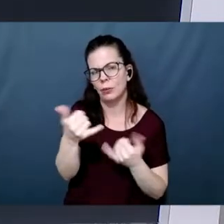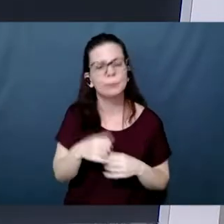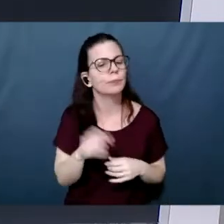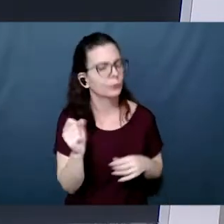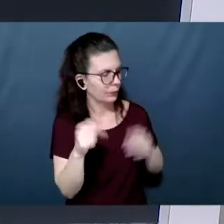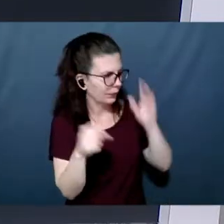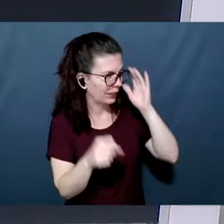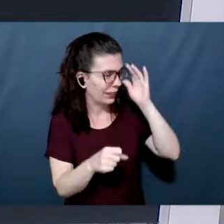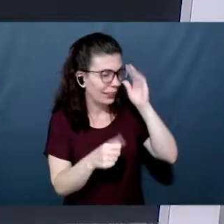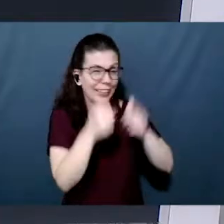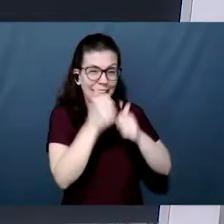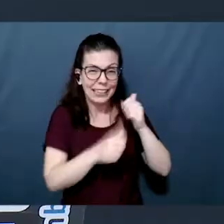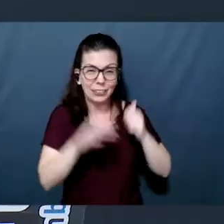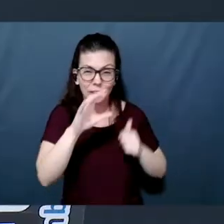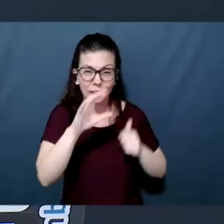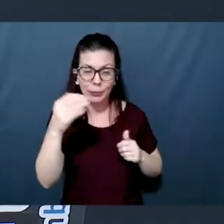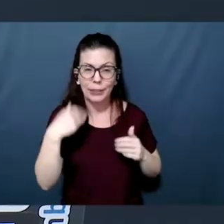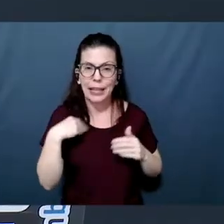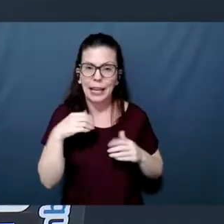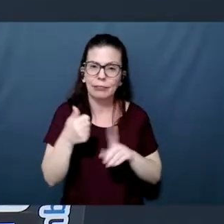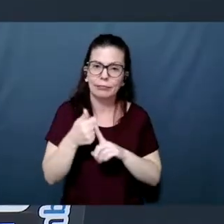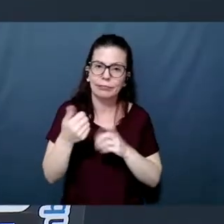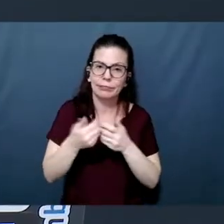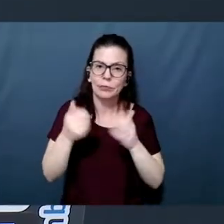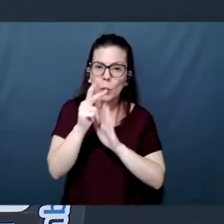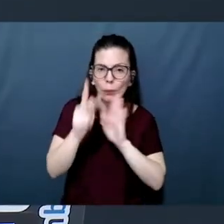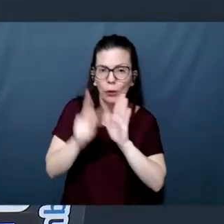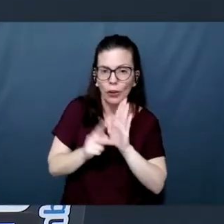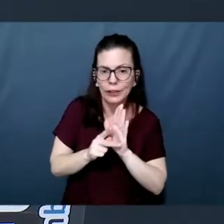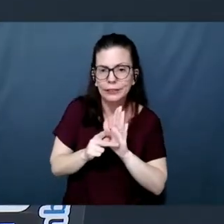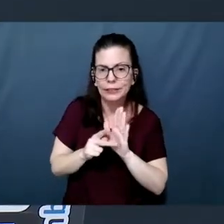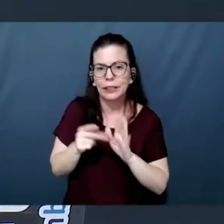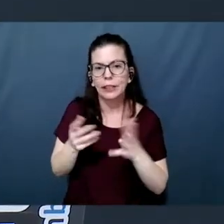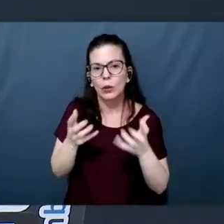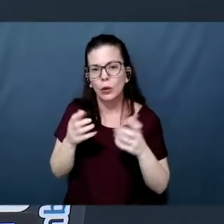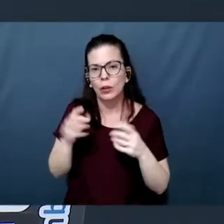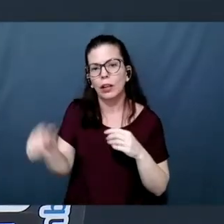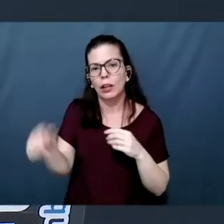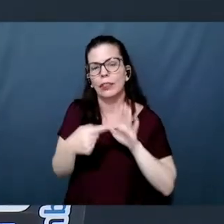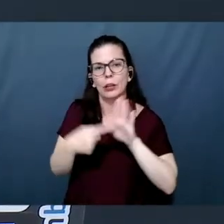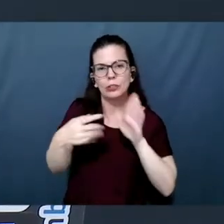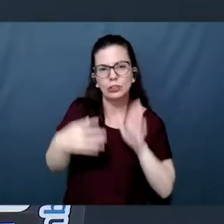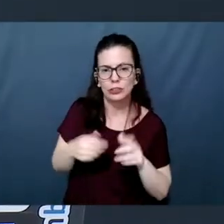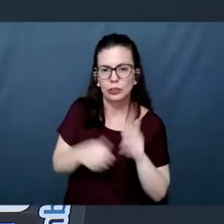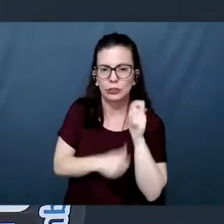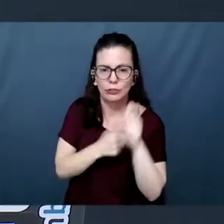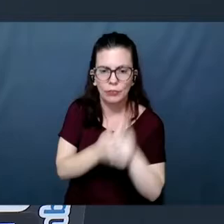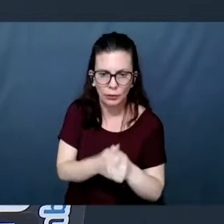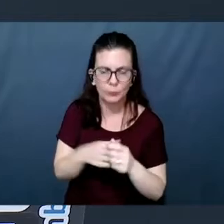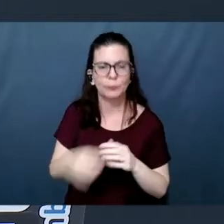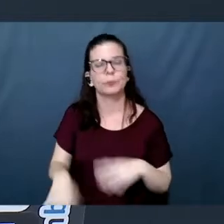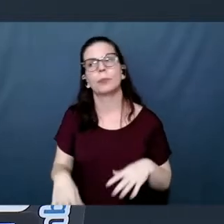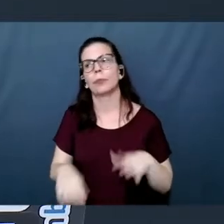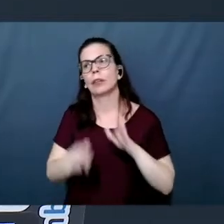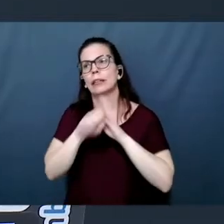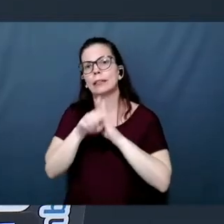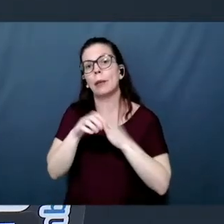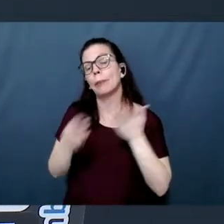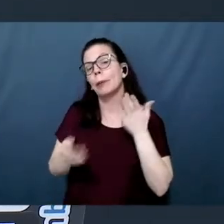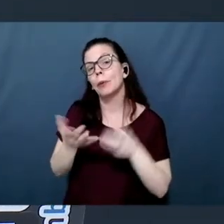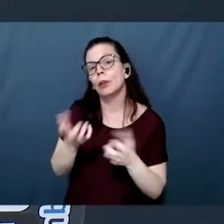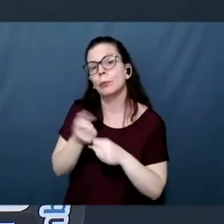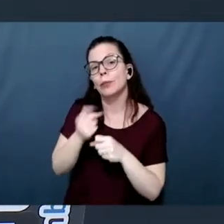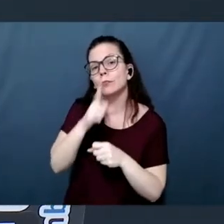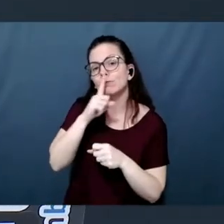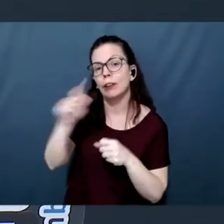own policies that they want the agents to follow. For example, you may want to make sure that anytime a caller